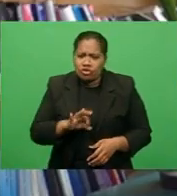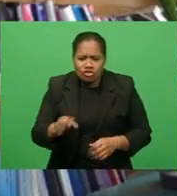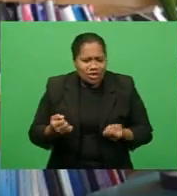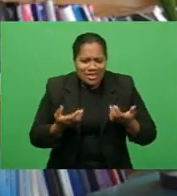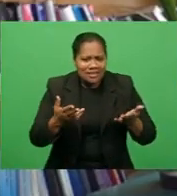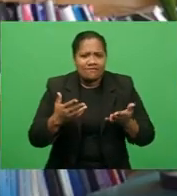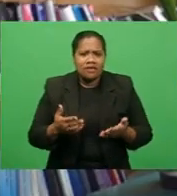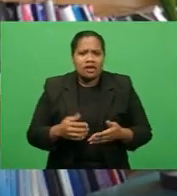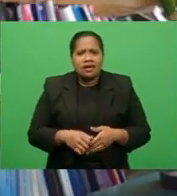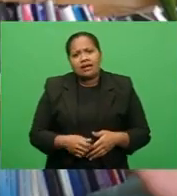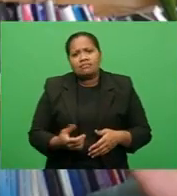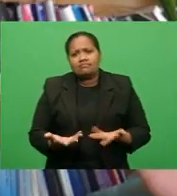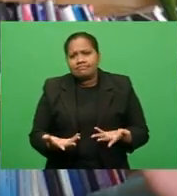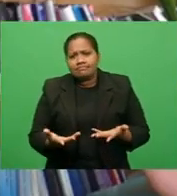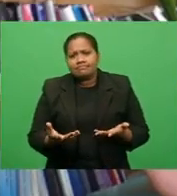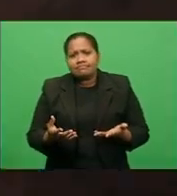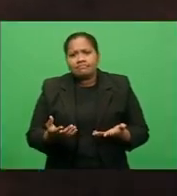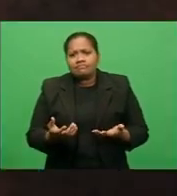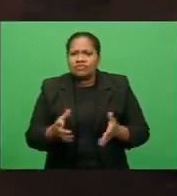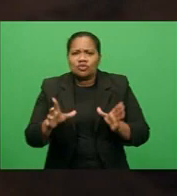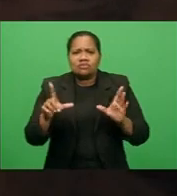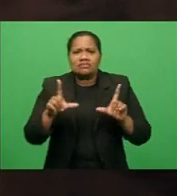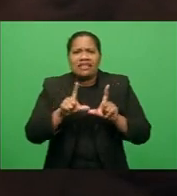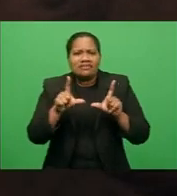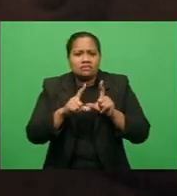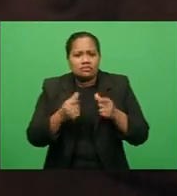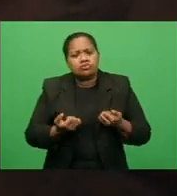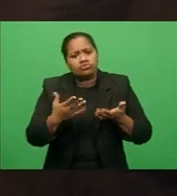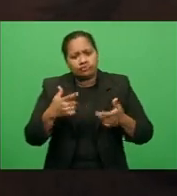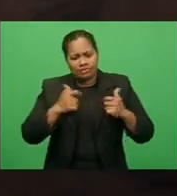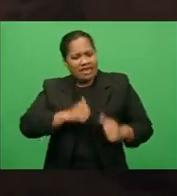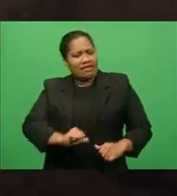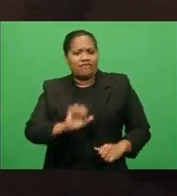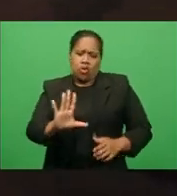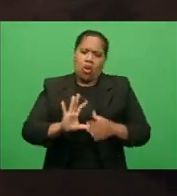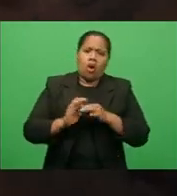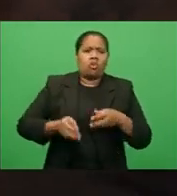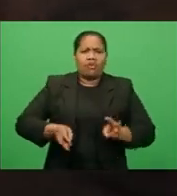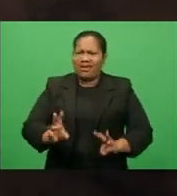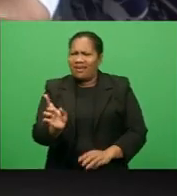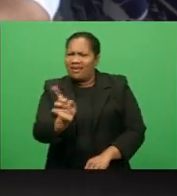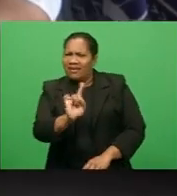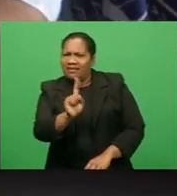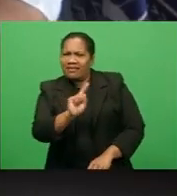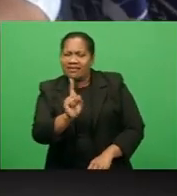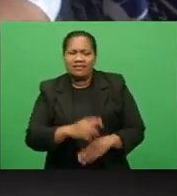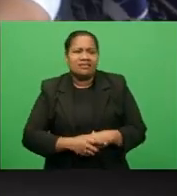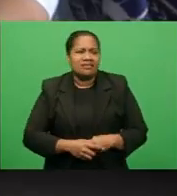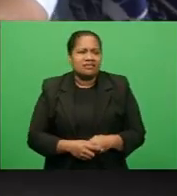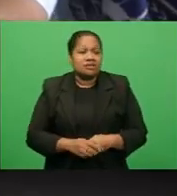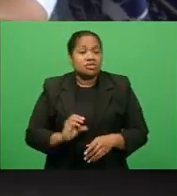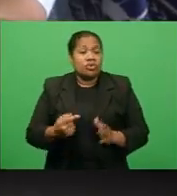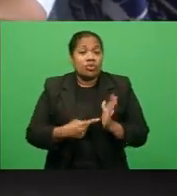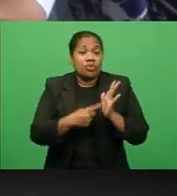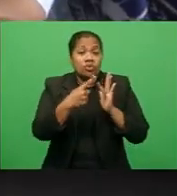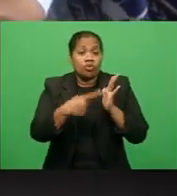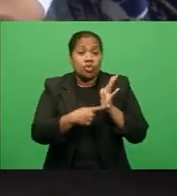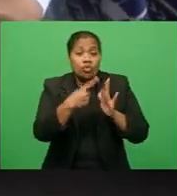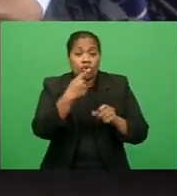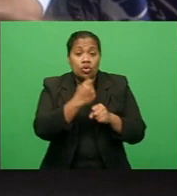behave as if you own people. 2 of the men claimed that the behavior of officers at the Totonga police station